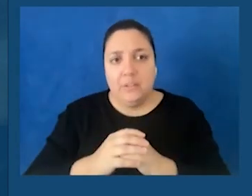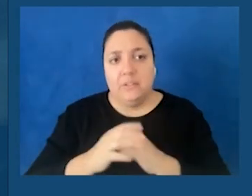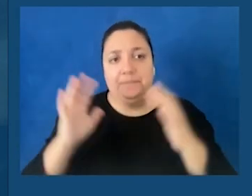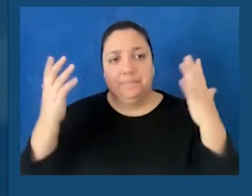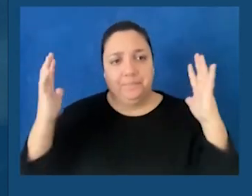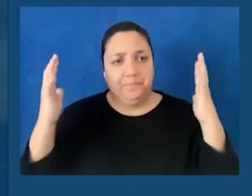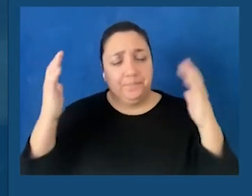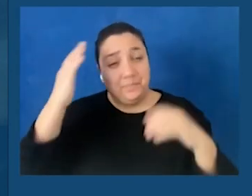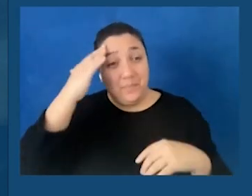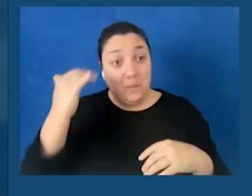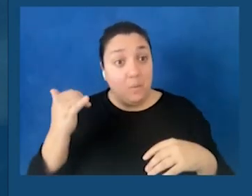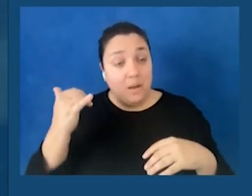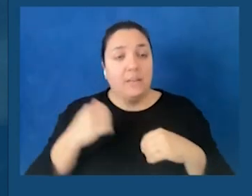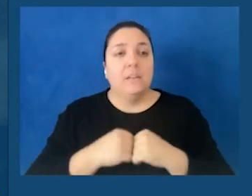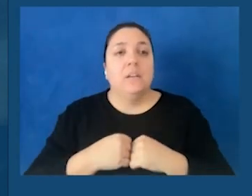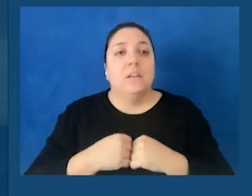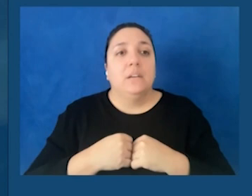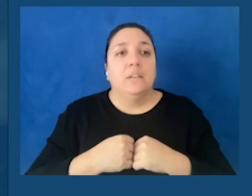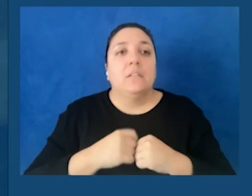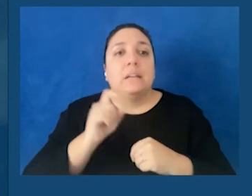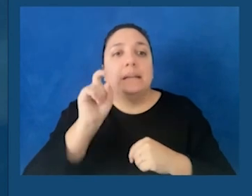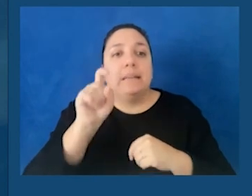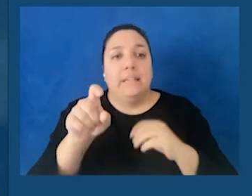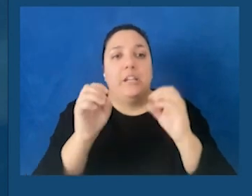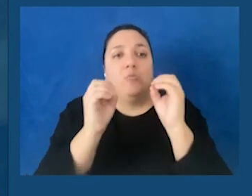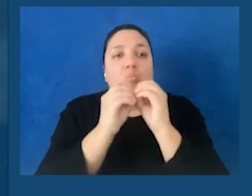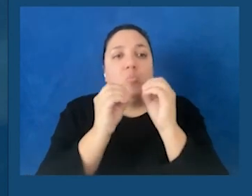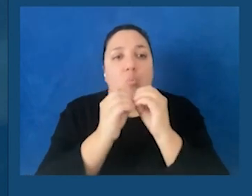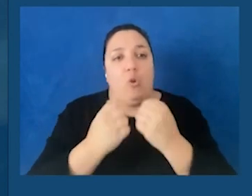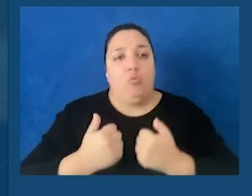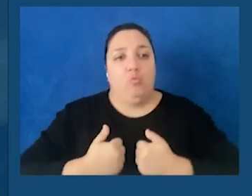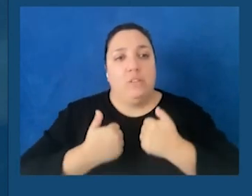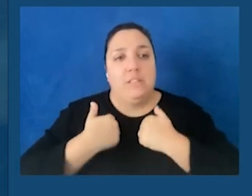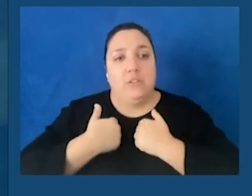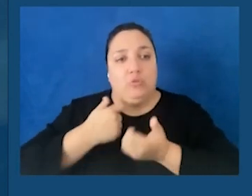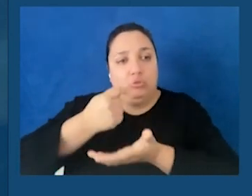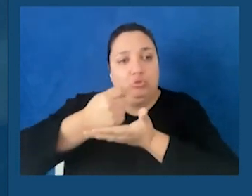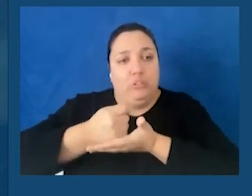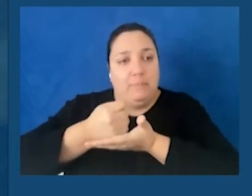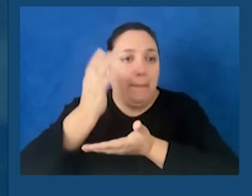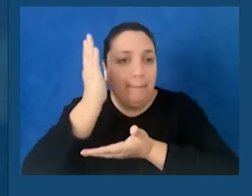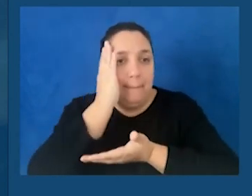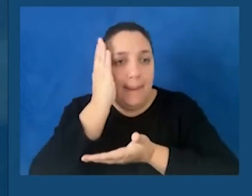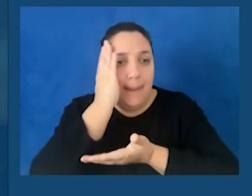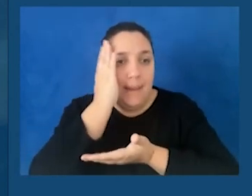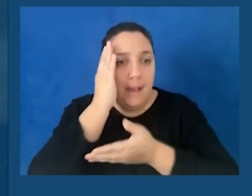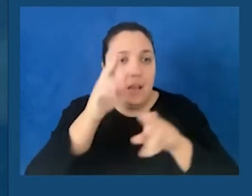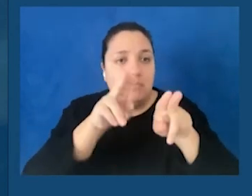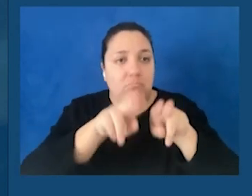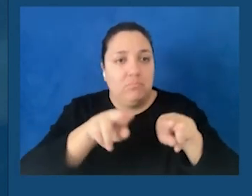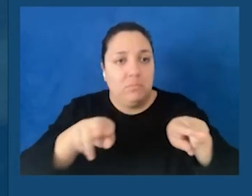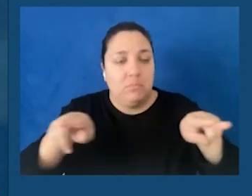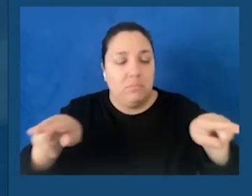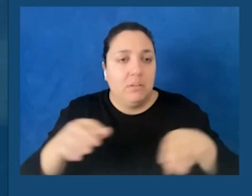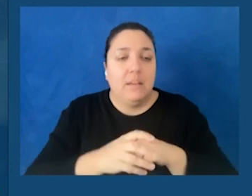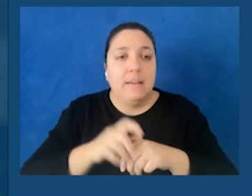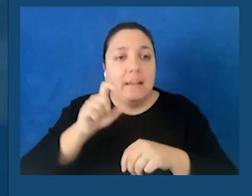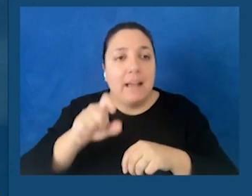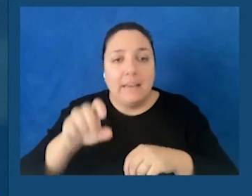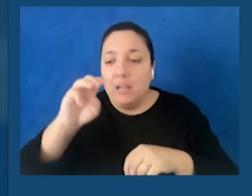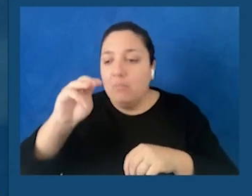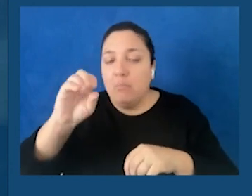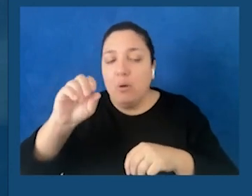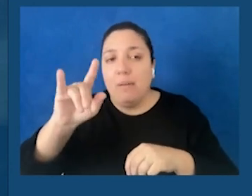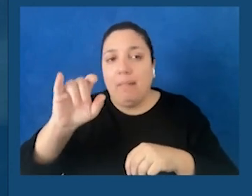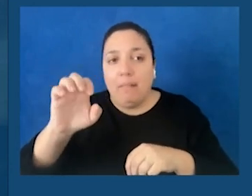Because I need more residential treatment beds. I need more outpatient treatment clinics. I need mobile medication units to help